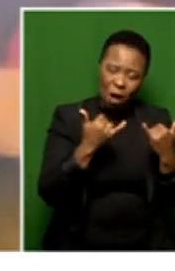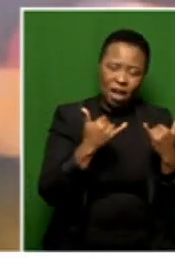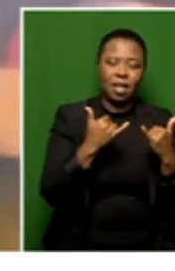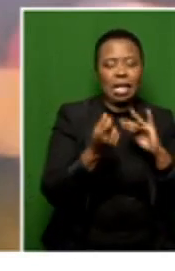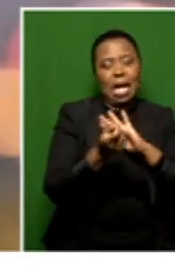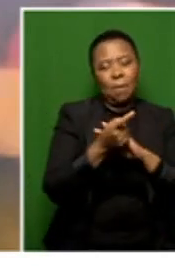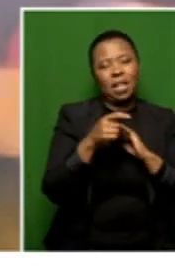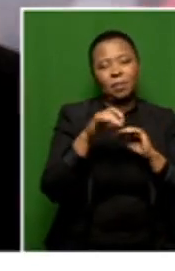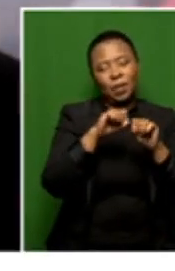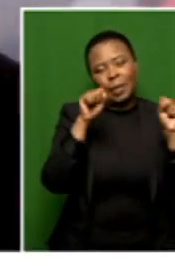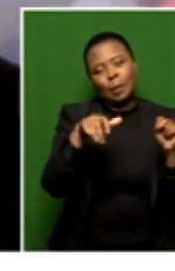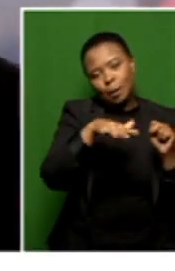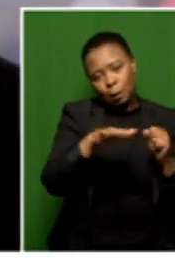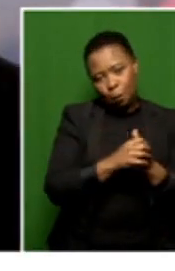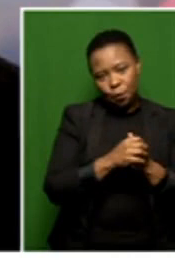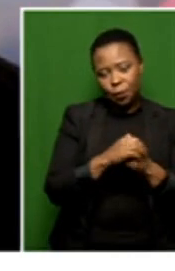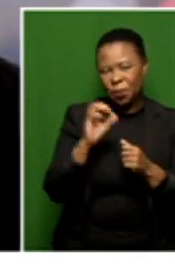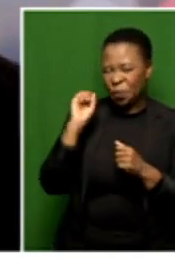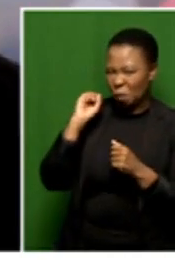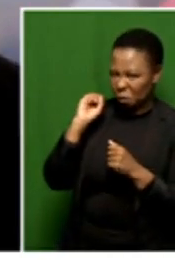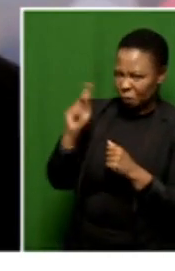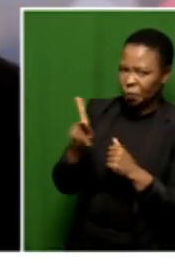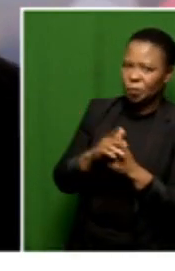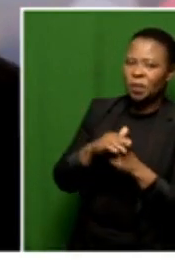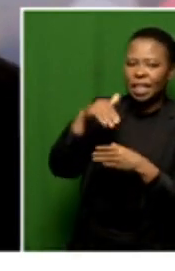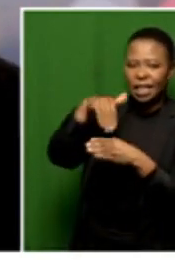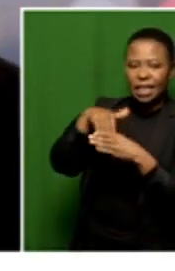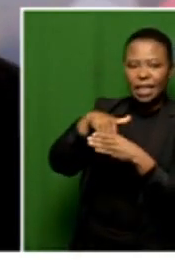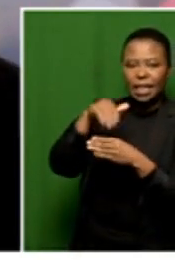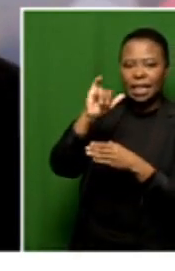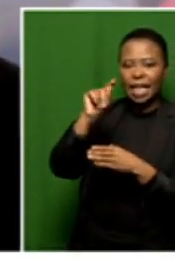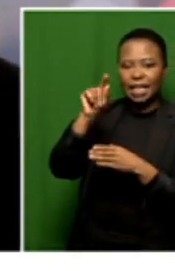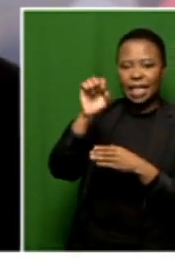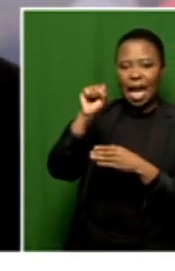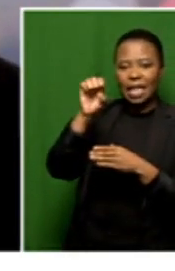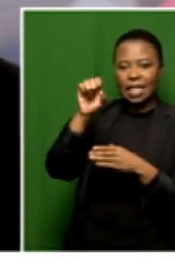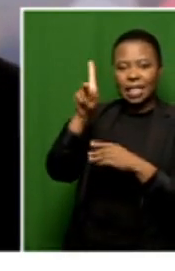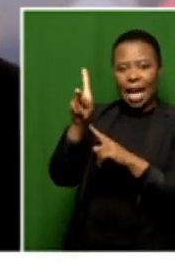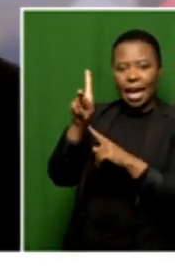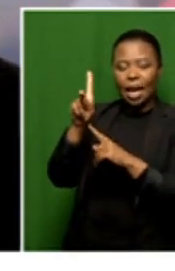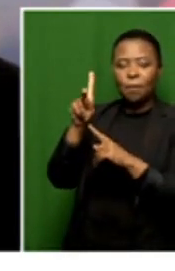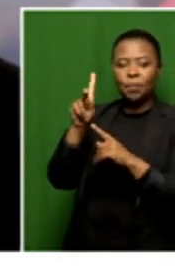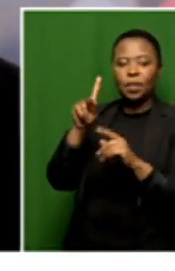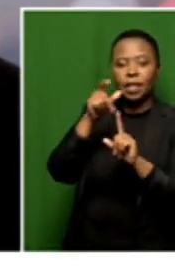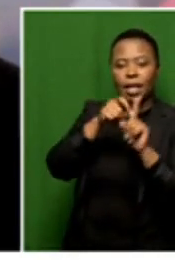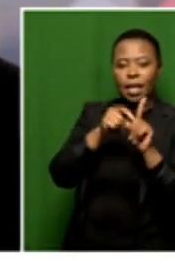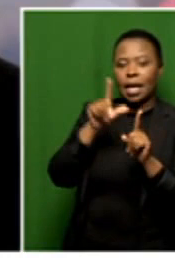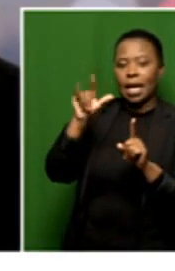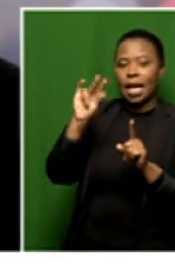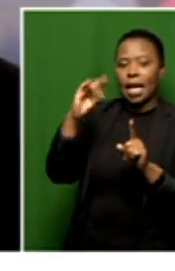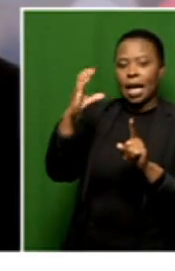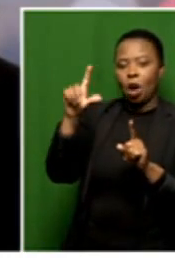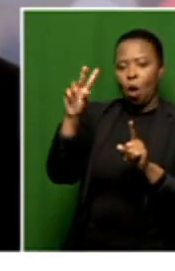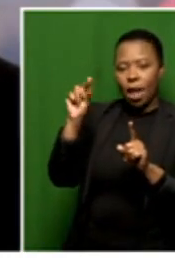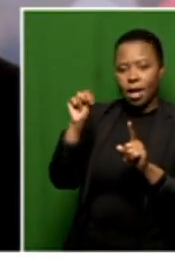ecosystem. All right. Entersekt CEO, product owner of Entersekt, Naicker, thank you so much